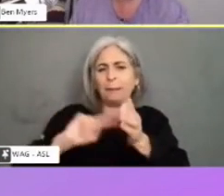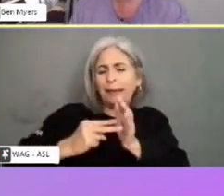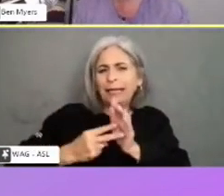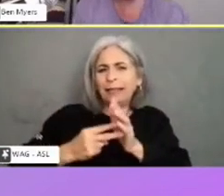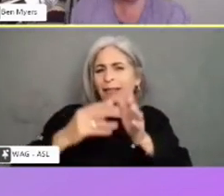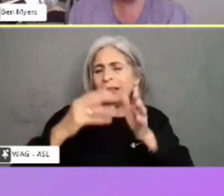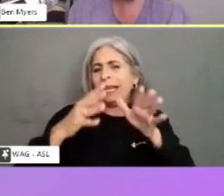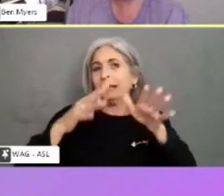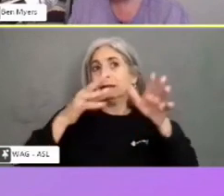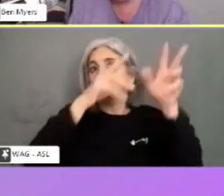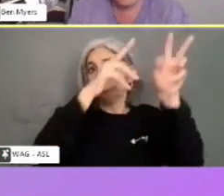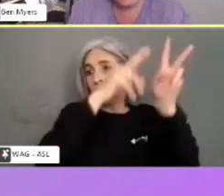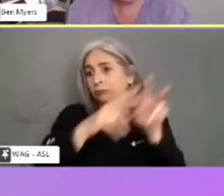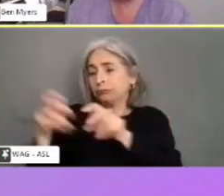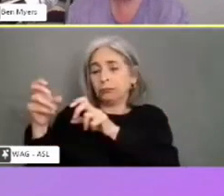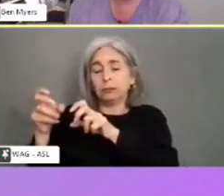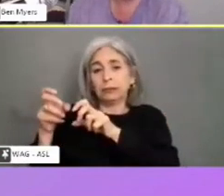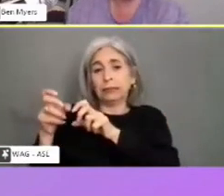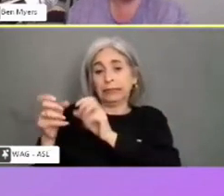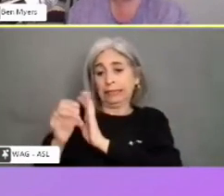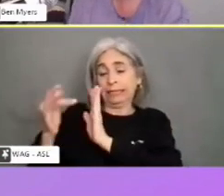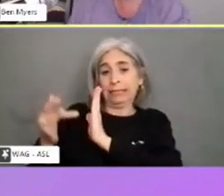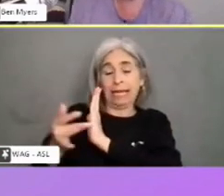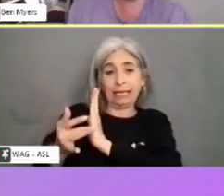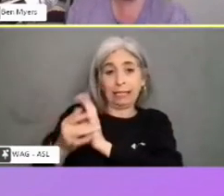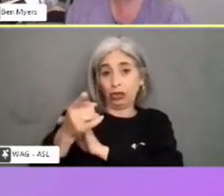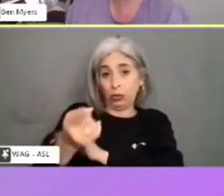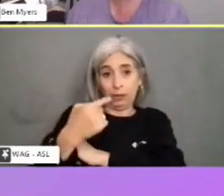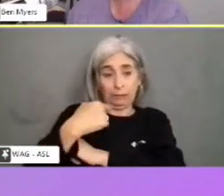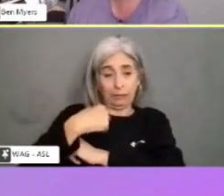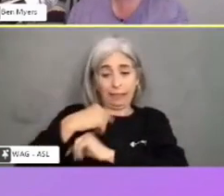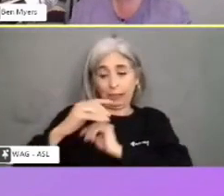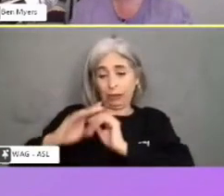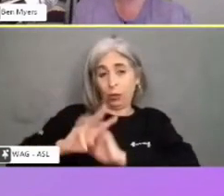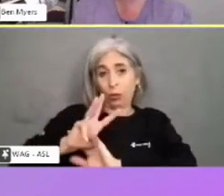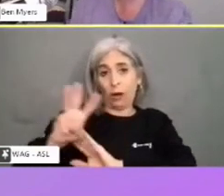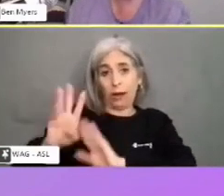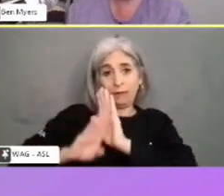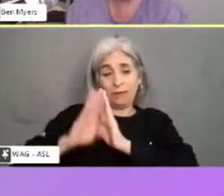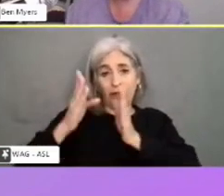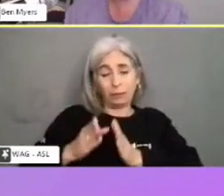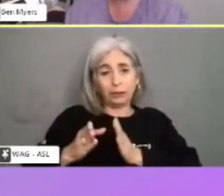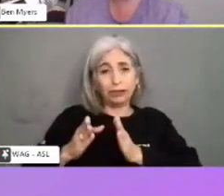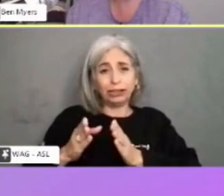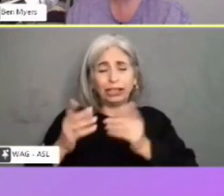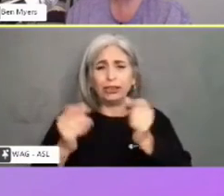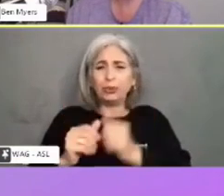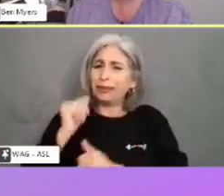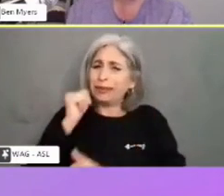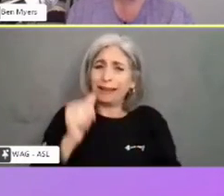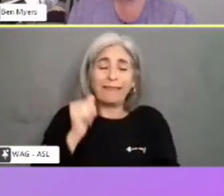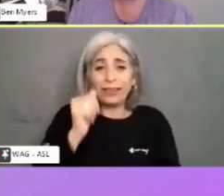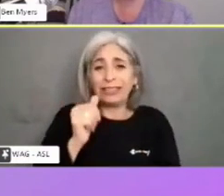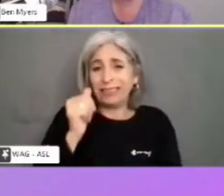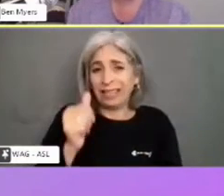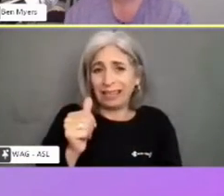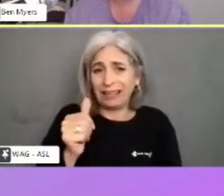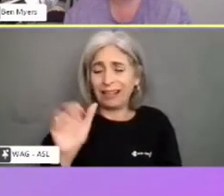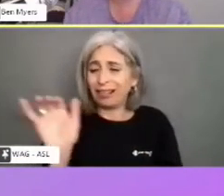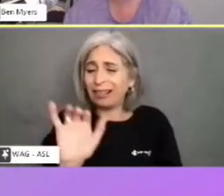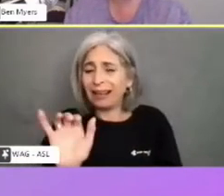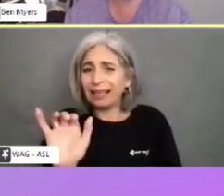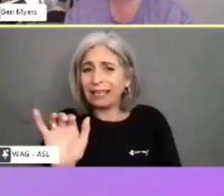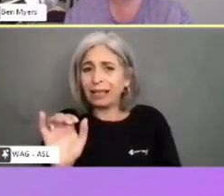taking techniques that you and I, as web developers, are doing every day. Things like, oh,